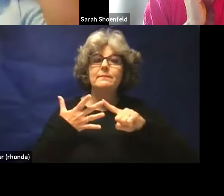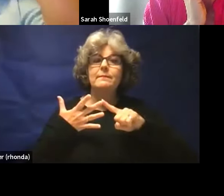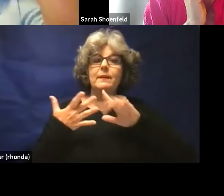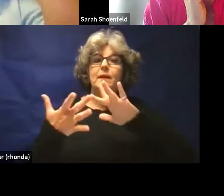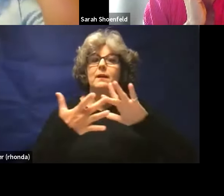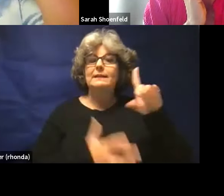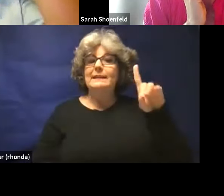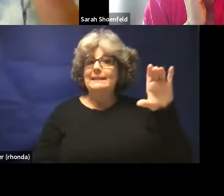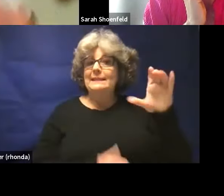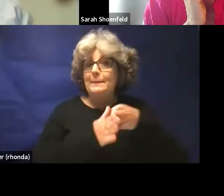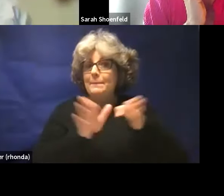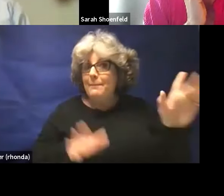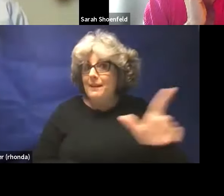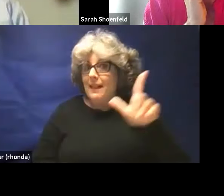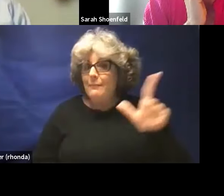online at the DC Public Library.